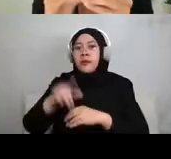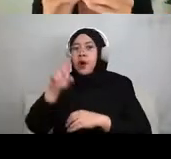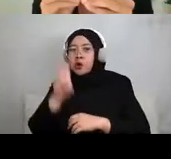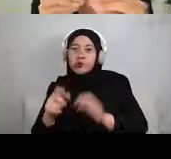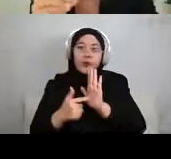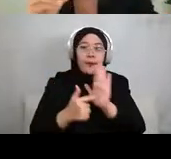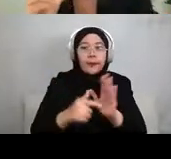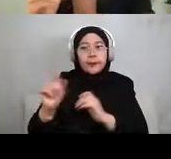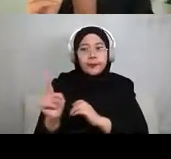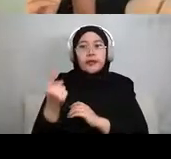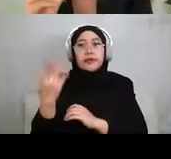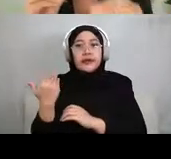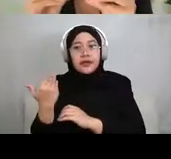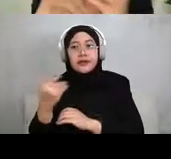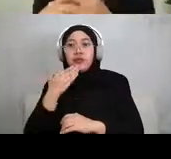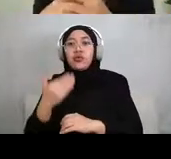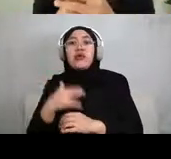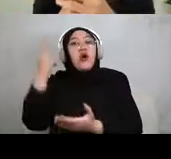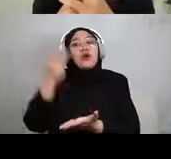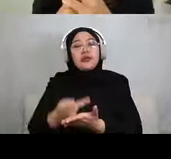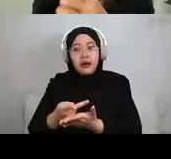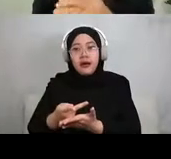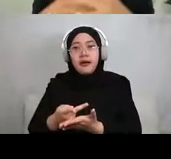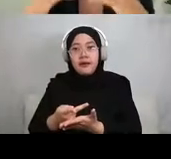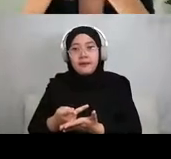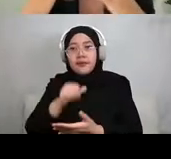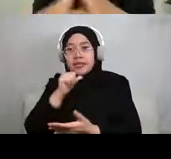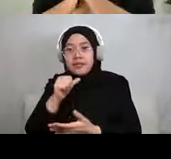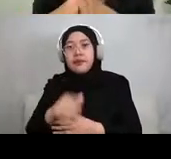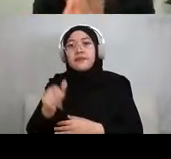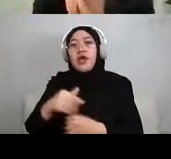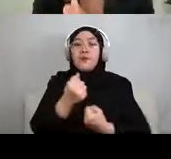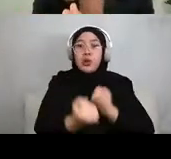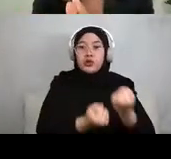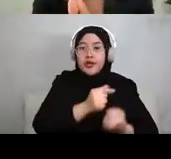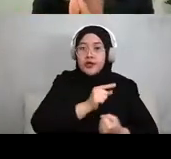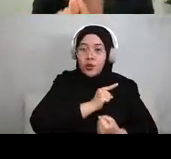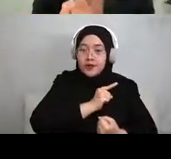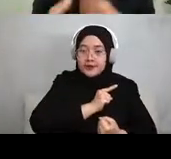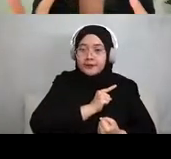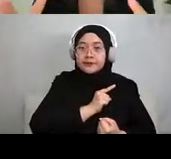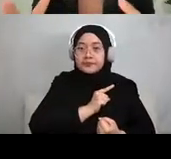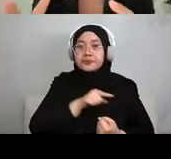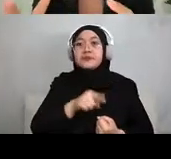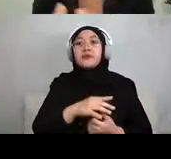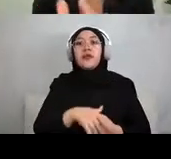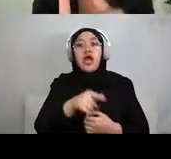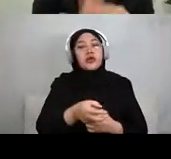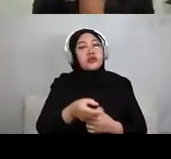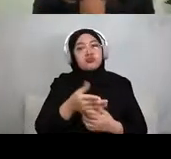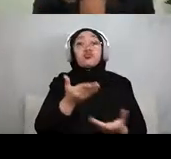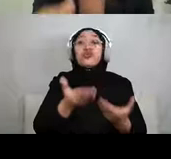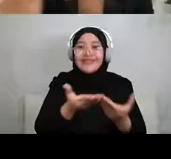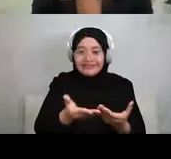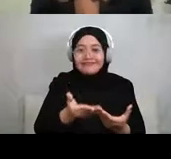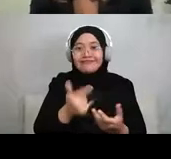contract between the private entities is a possible way to start. But if you